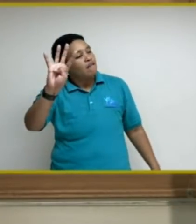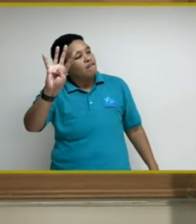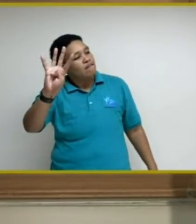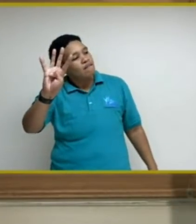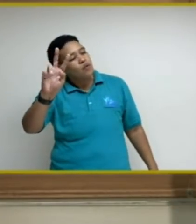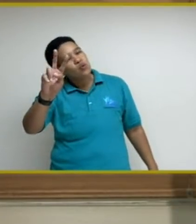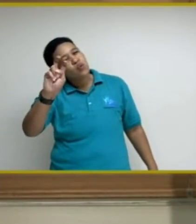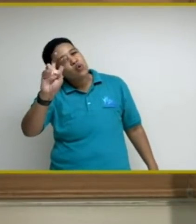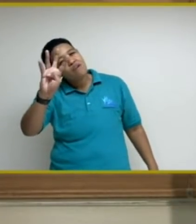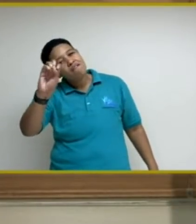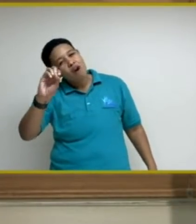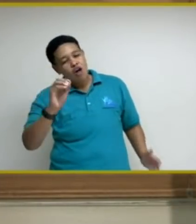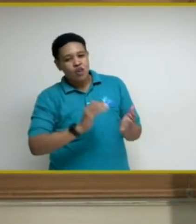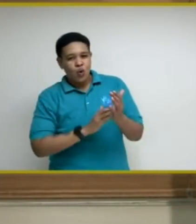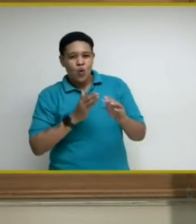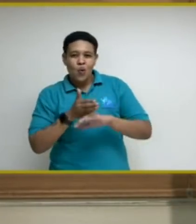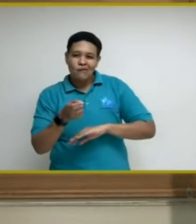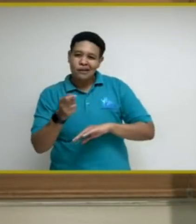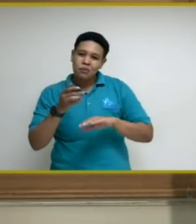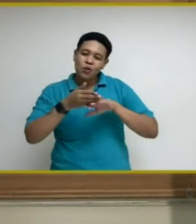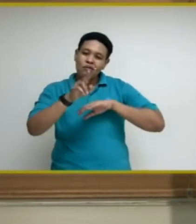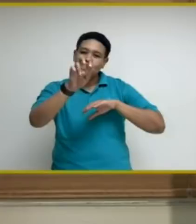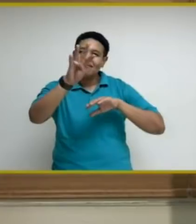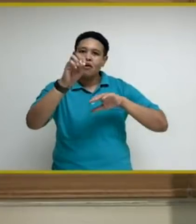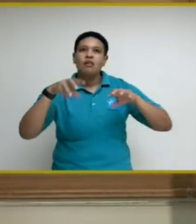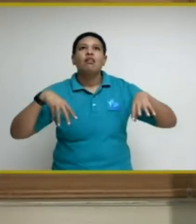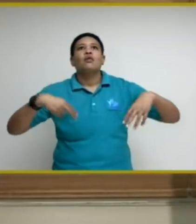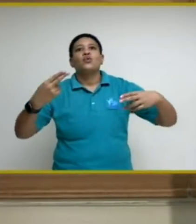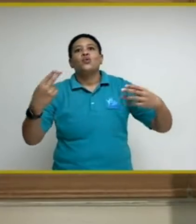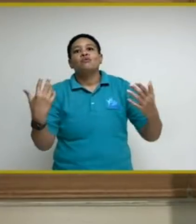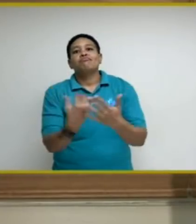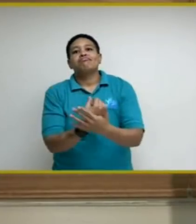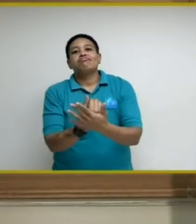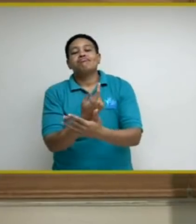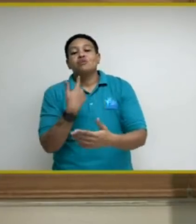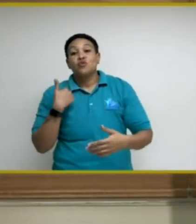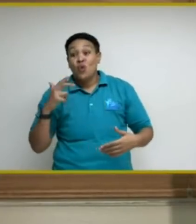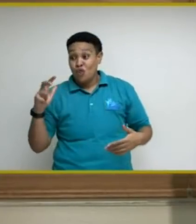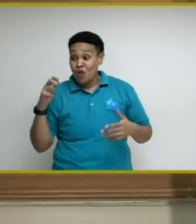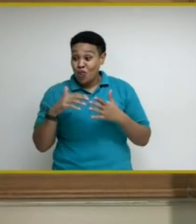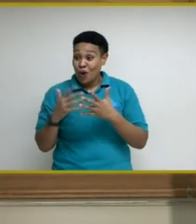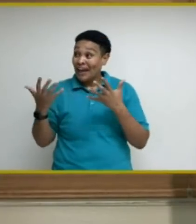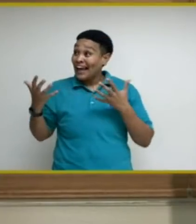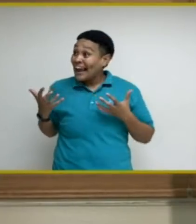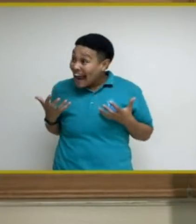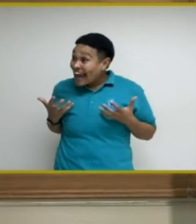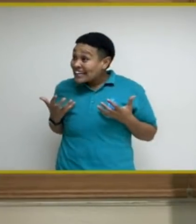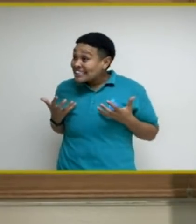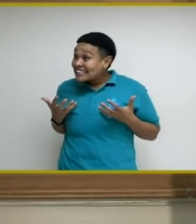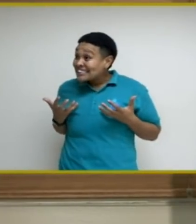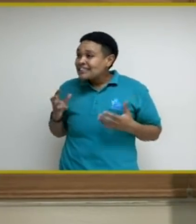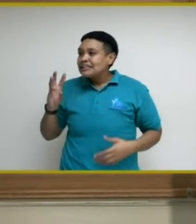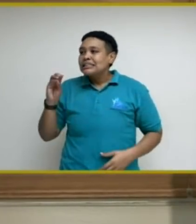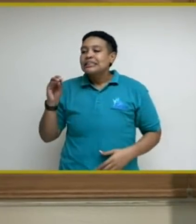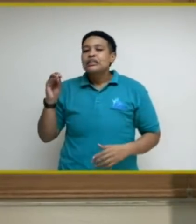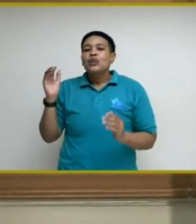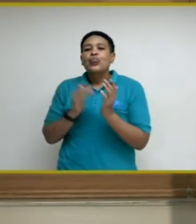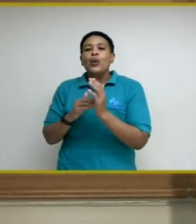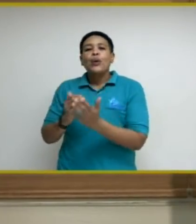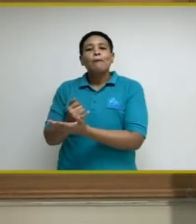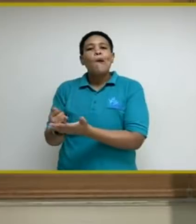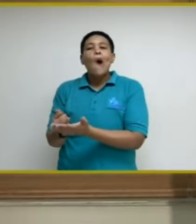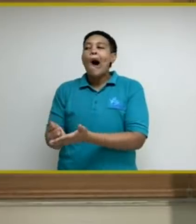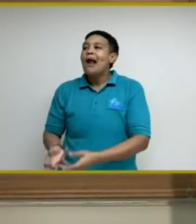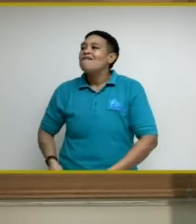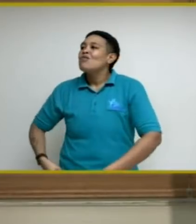just over 240,000. So we would have used up the majority of that vaccine coming